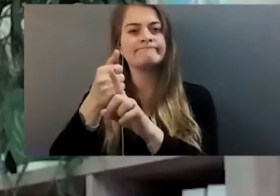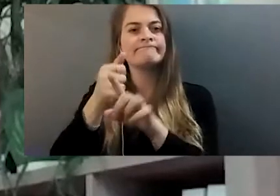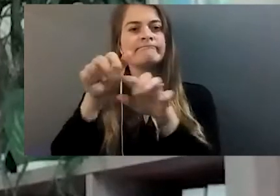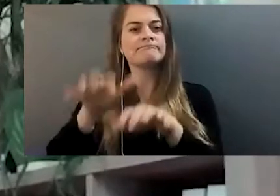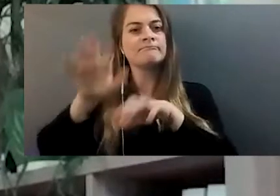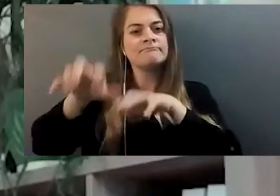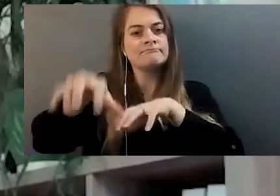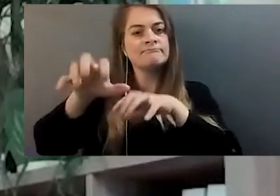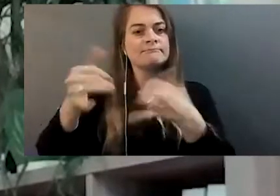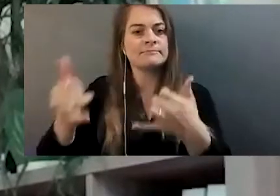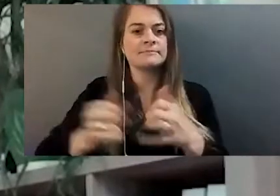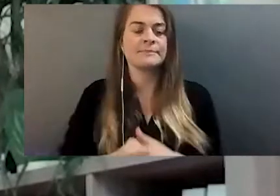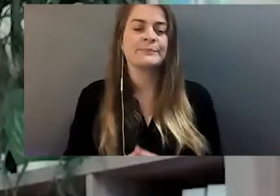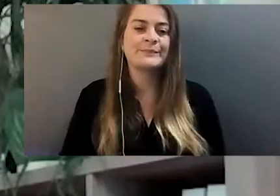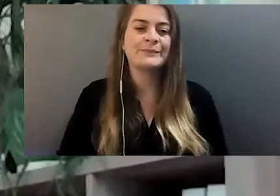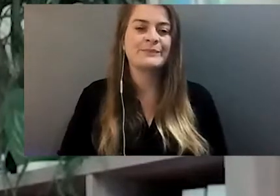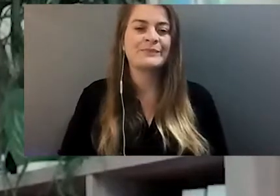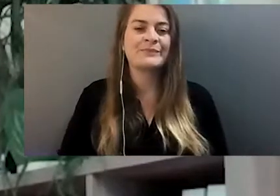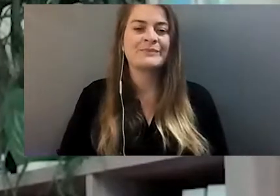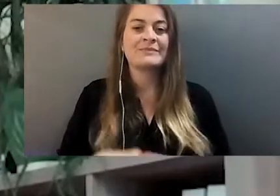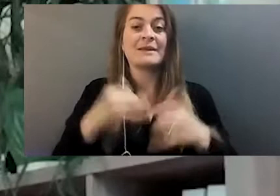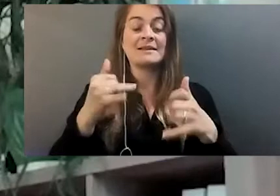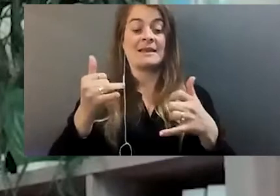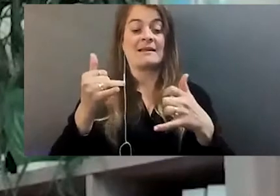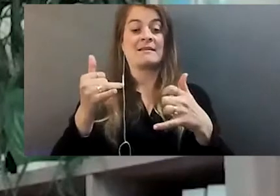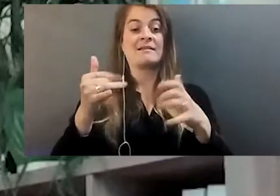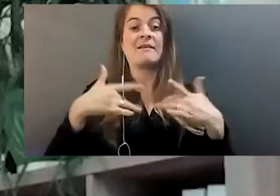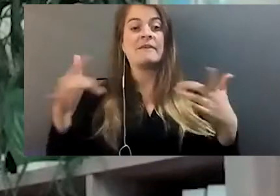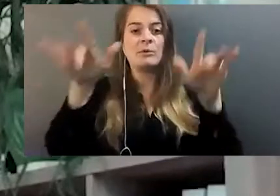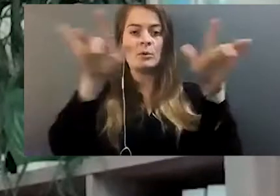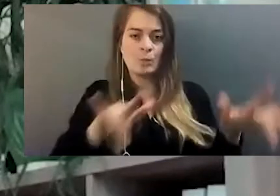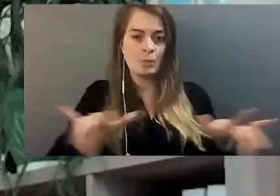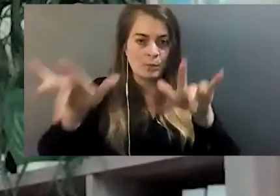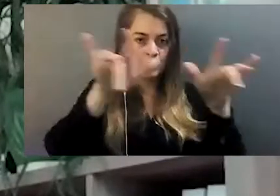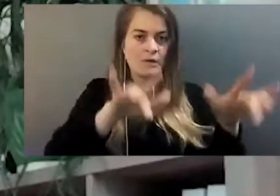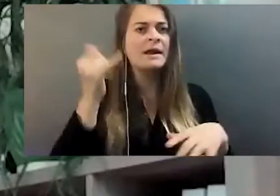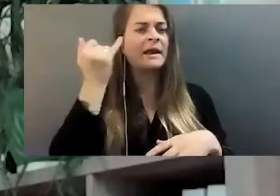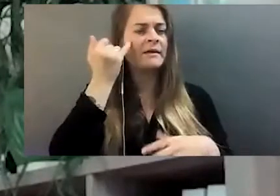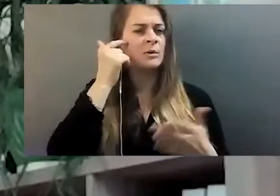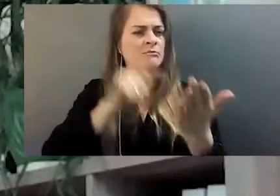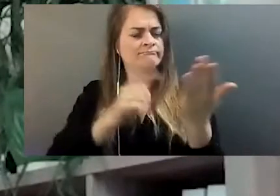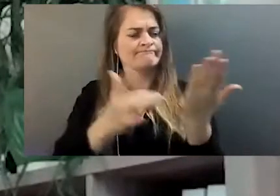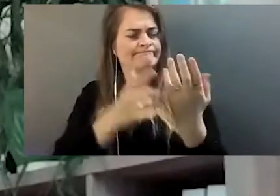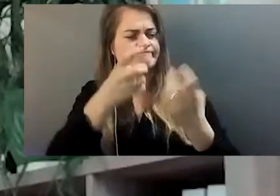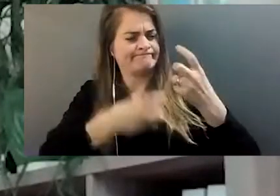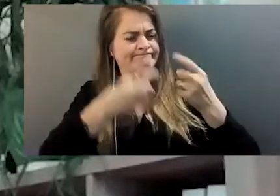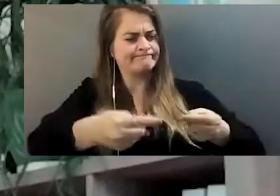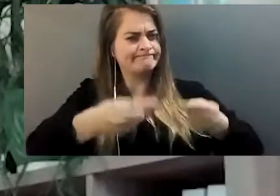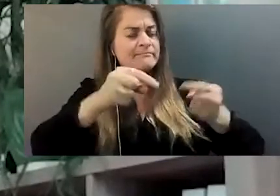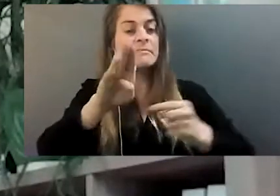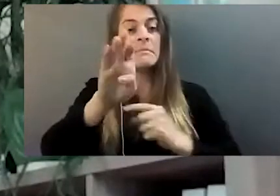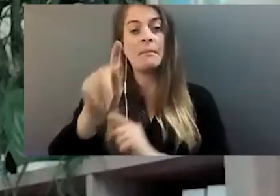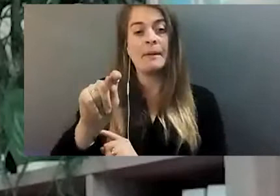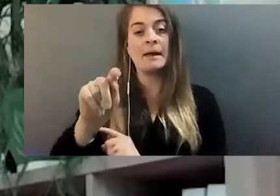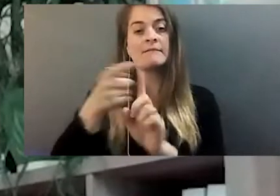captioning. Today's event is being recorded. If you're running into technical challenges, Ben from McMedia